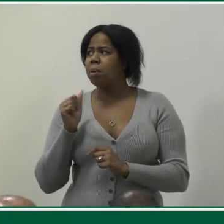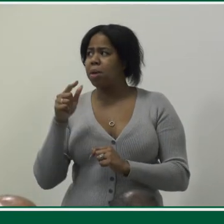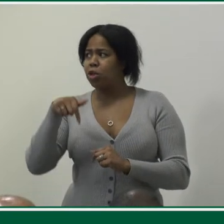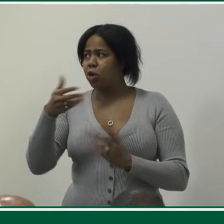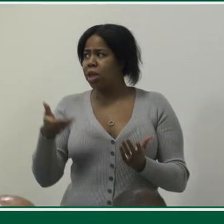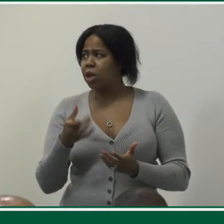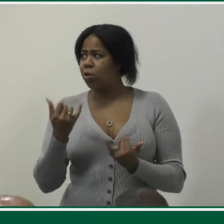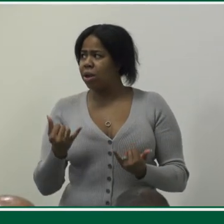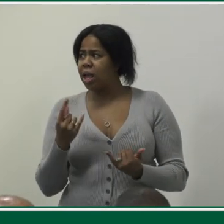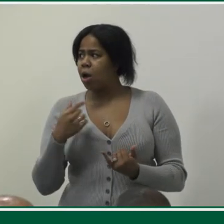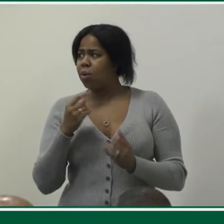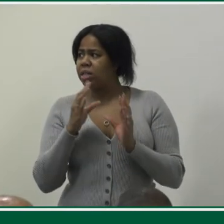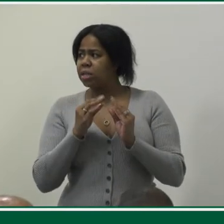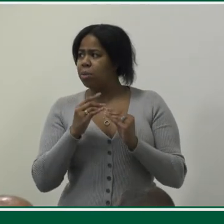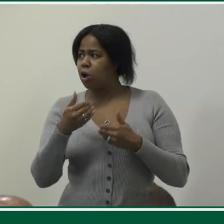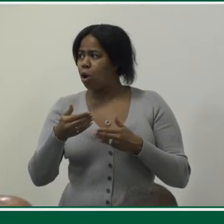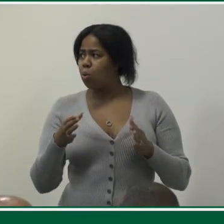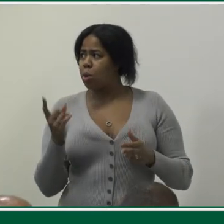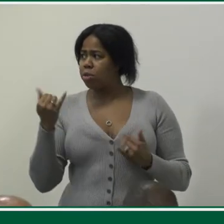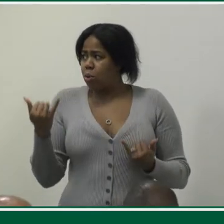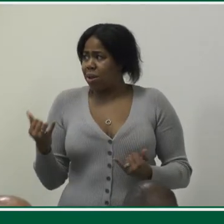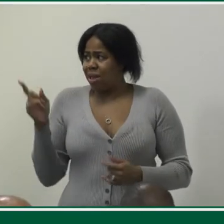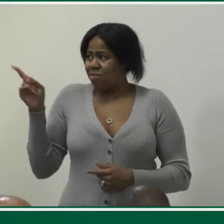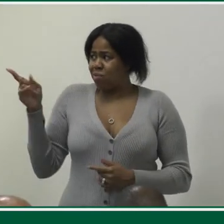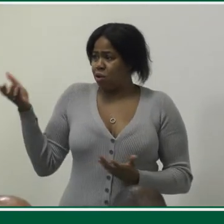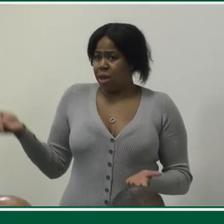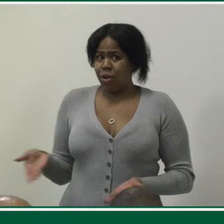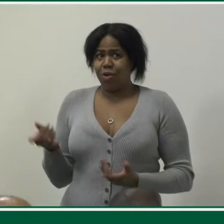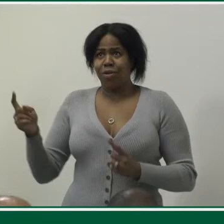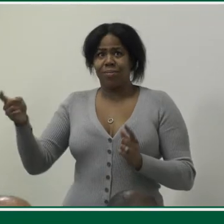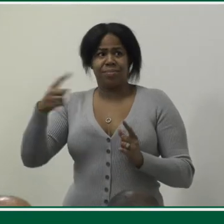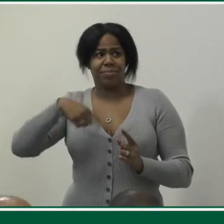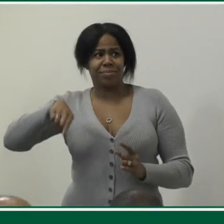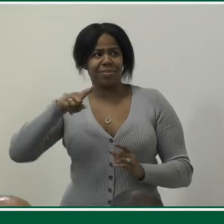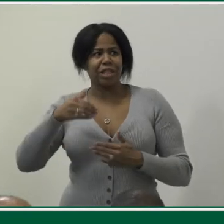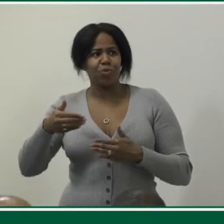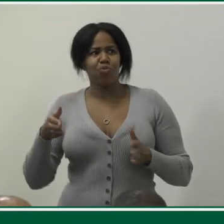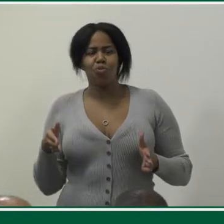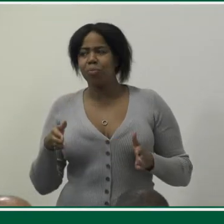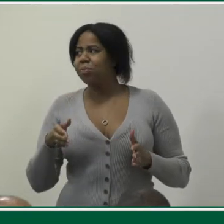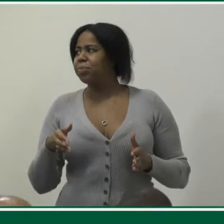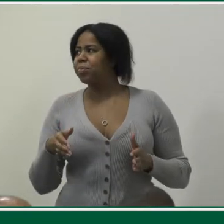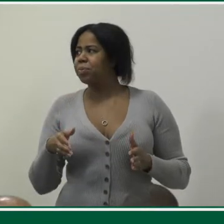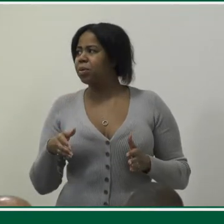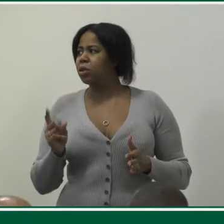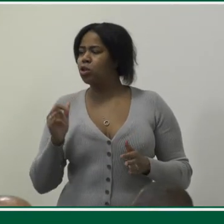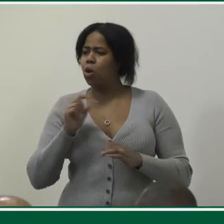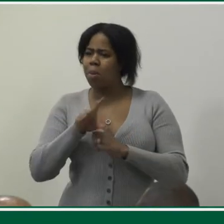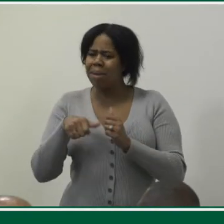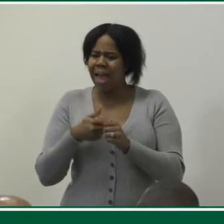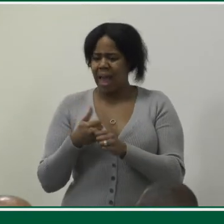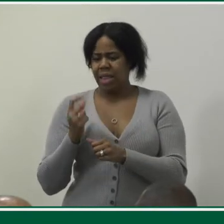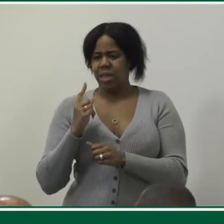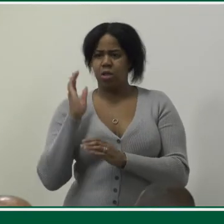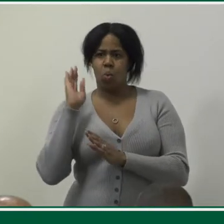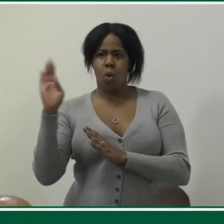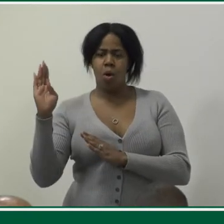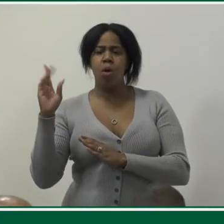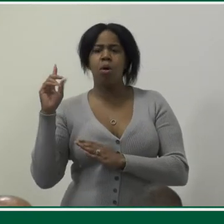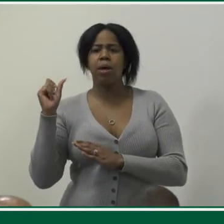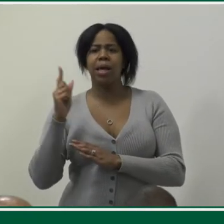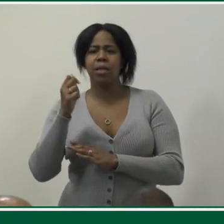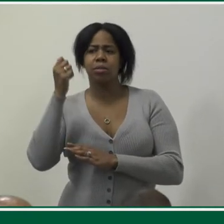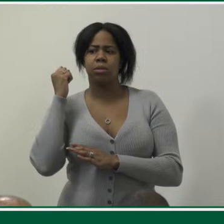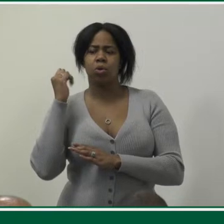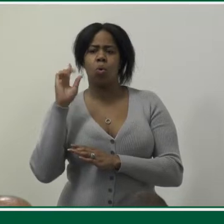room. So this is the space that we're in currently. Right behind this wall is a room that is basically where our